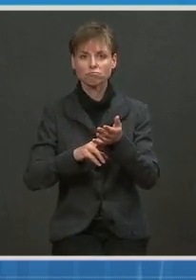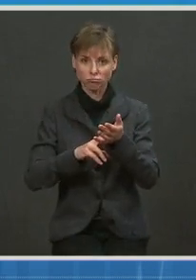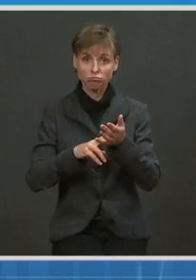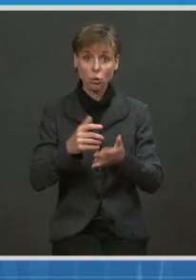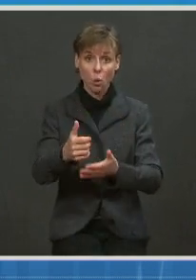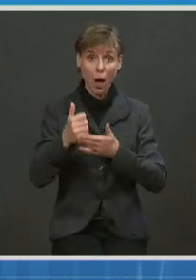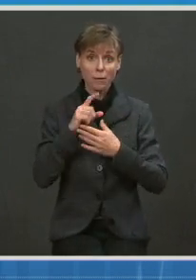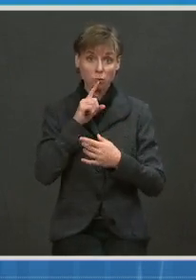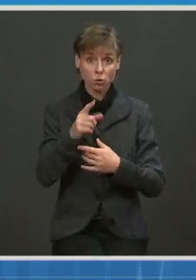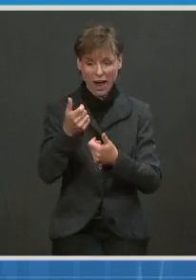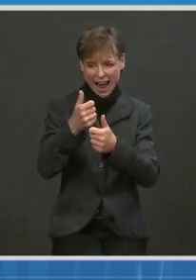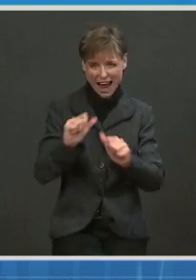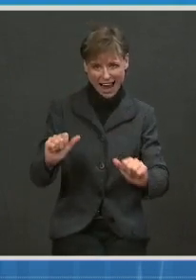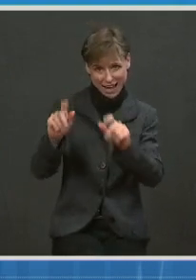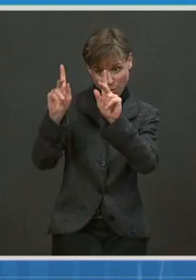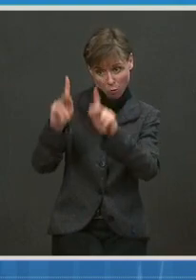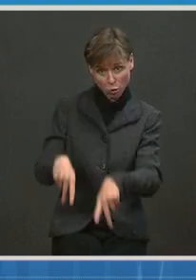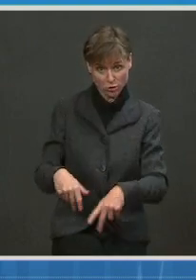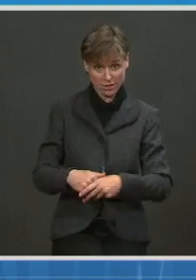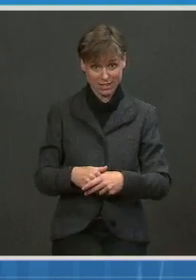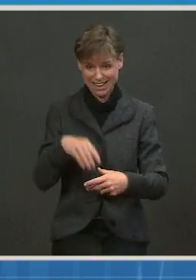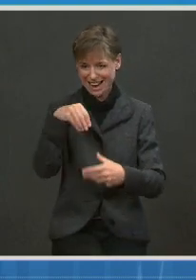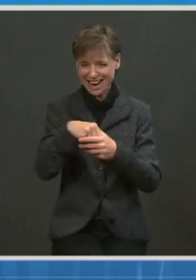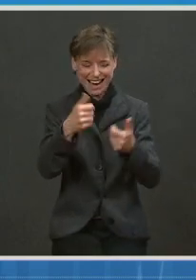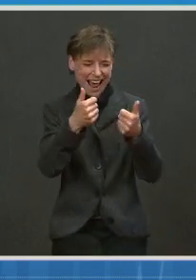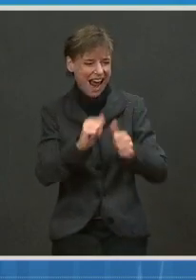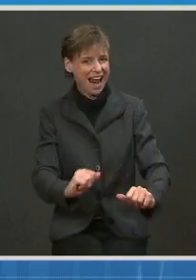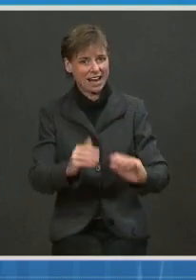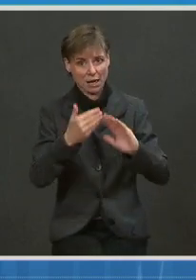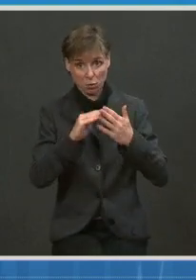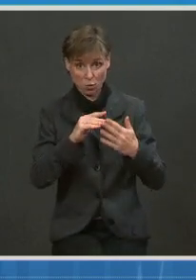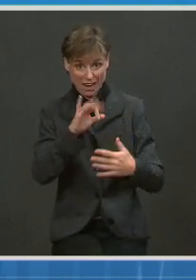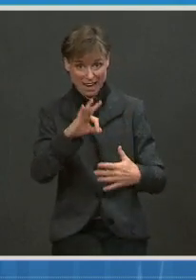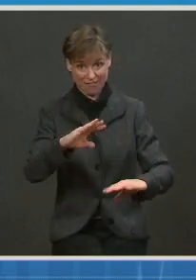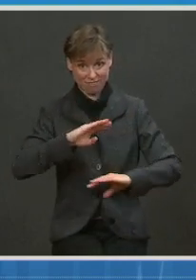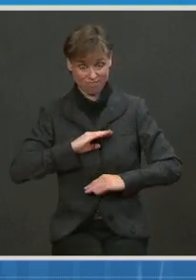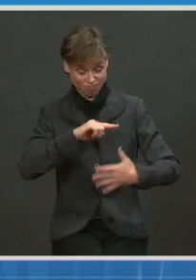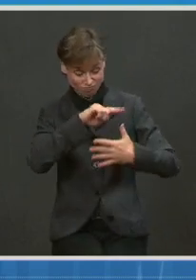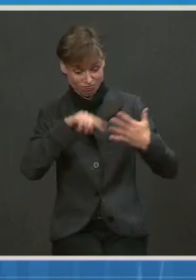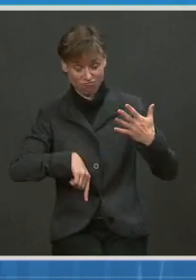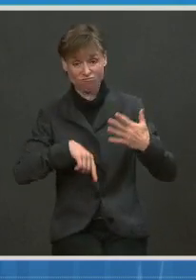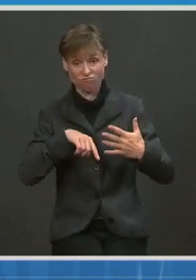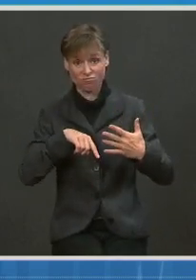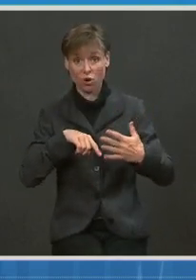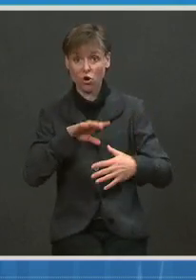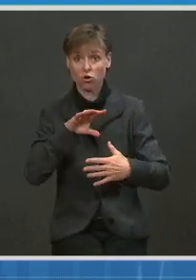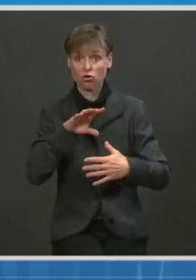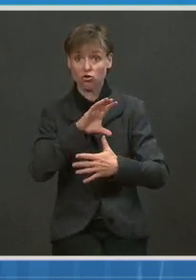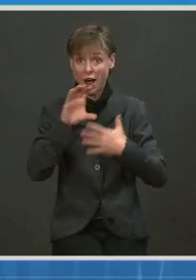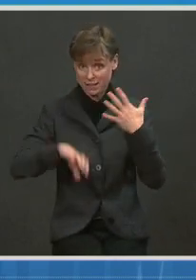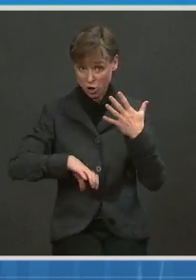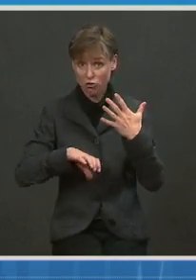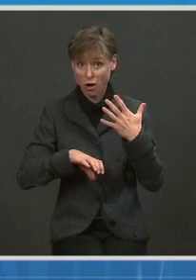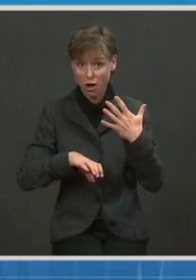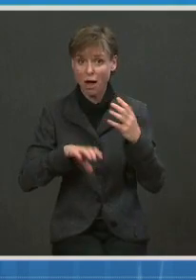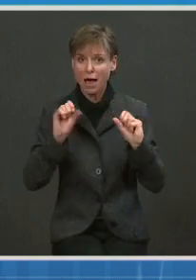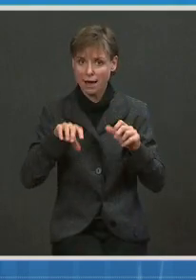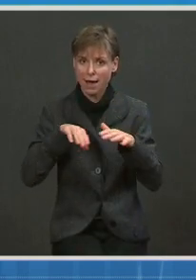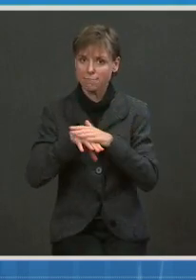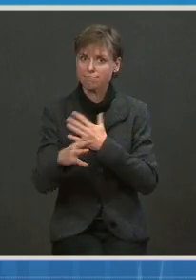that any individual and any community who meets the clinical criteria can have access to these important